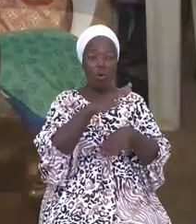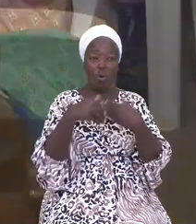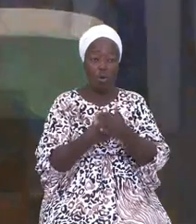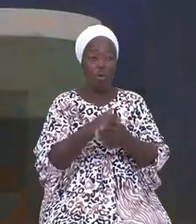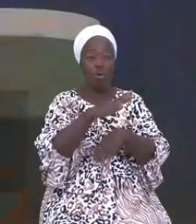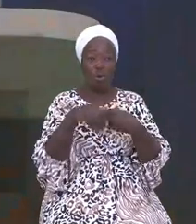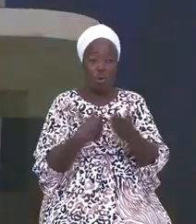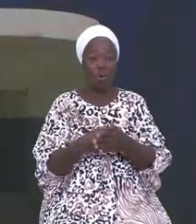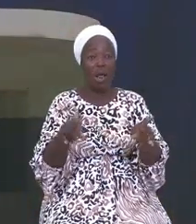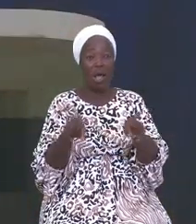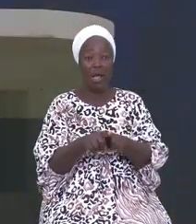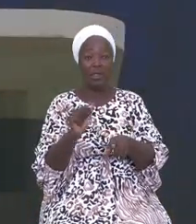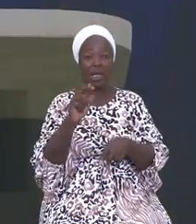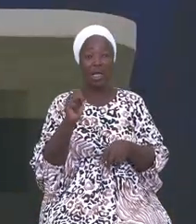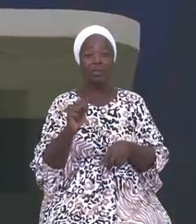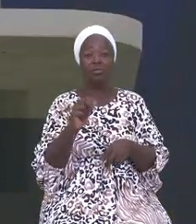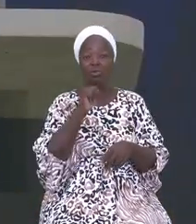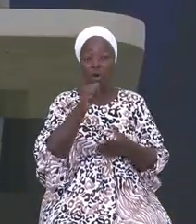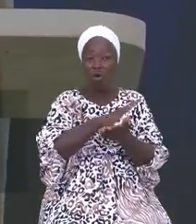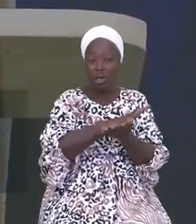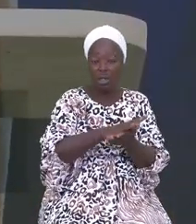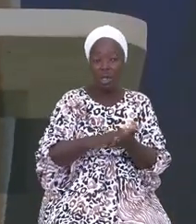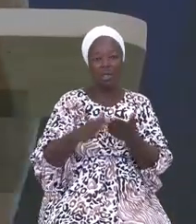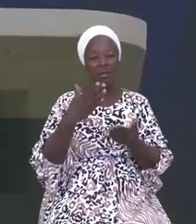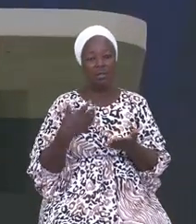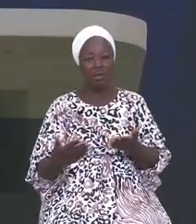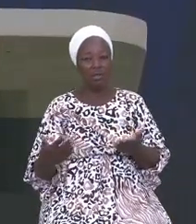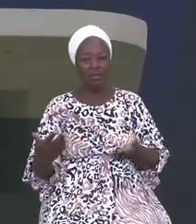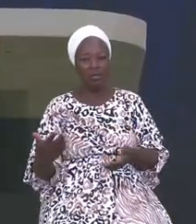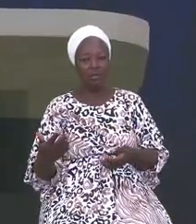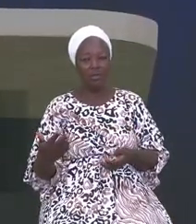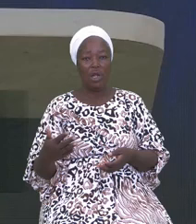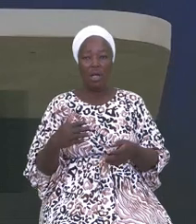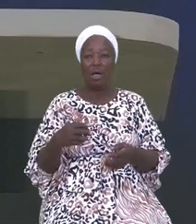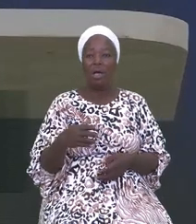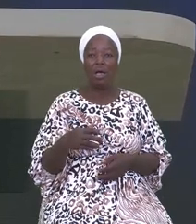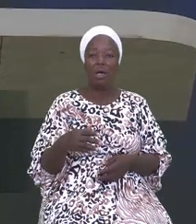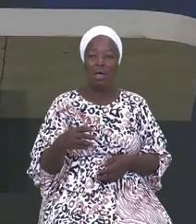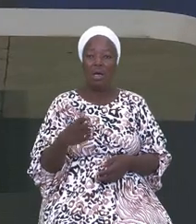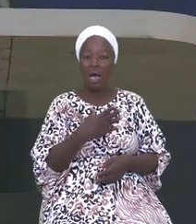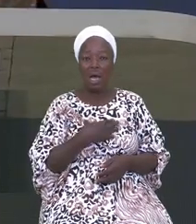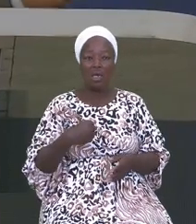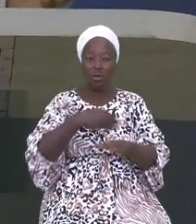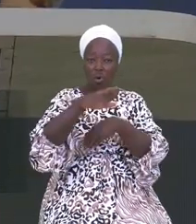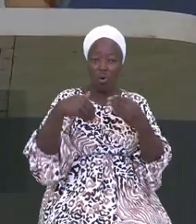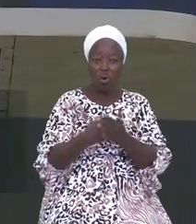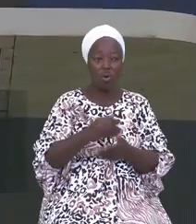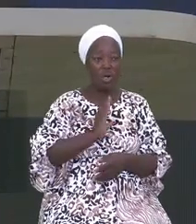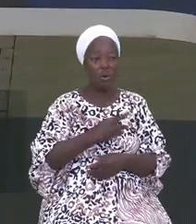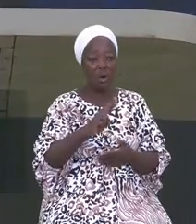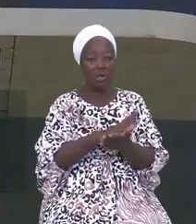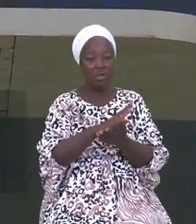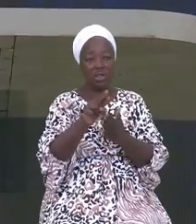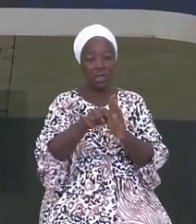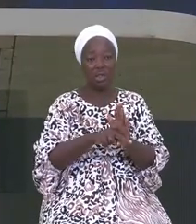all as an unclean thing, and all our righteousnesses